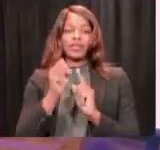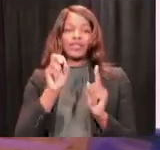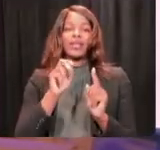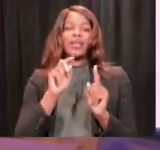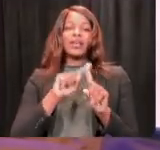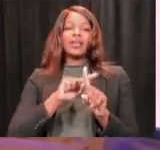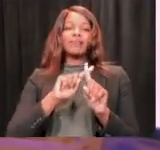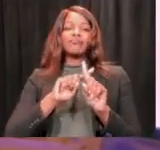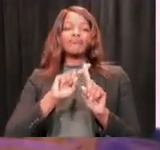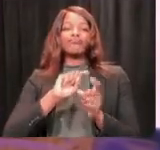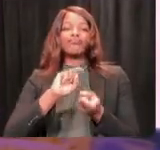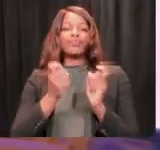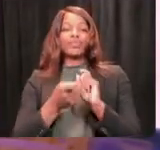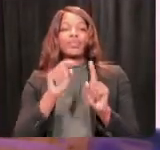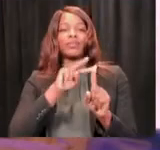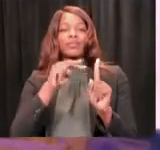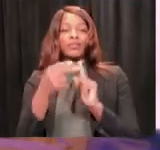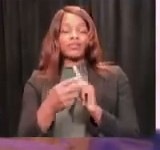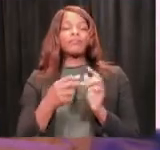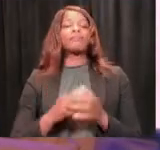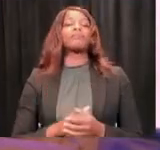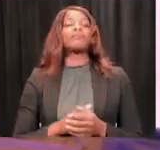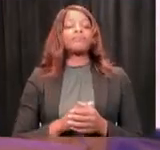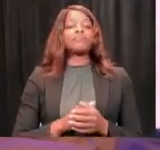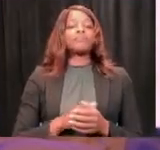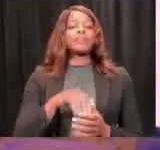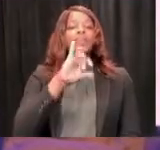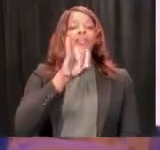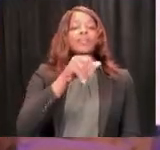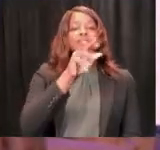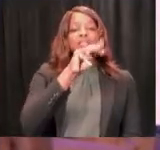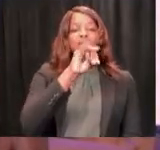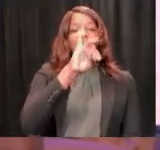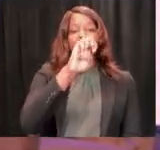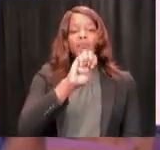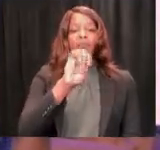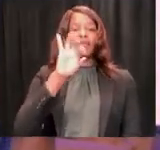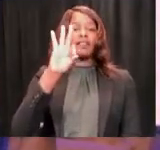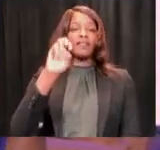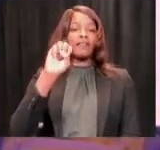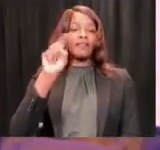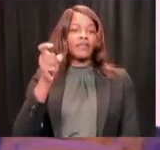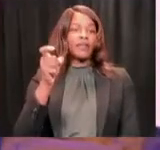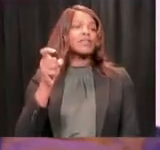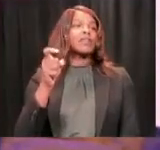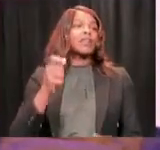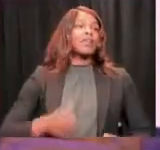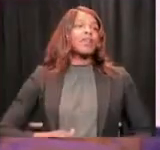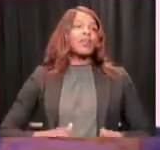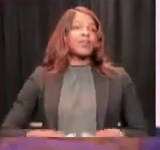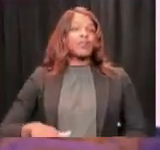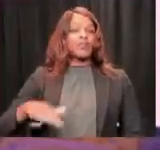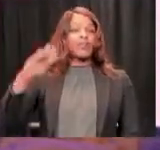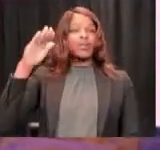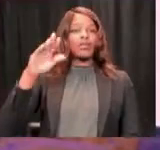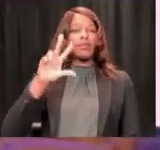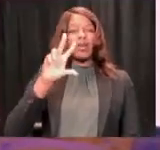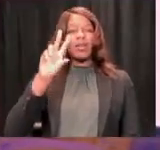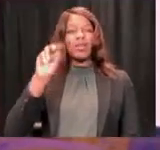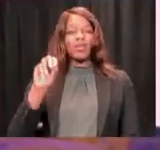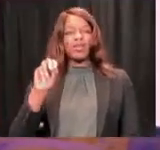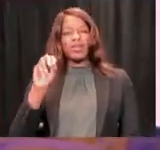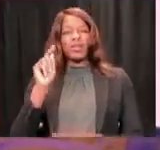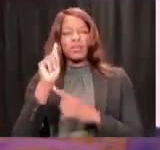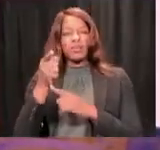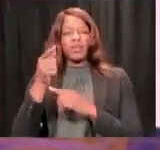would later get the name Jamie Foxx. He would grow up about 30 minutes away from here in a small town called Terrell,